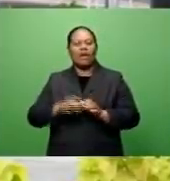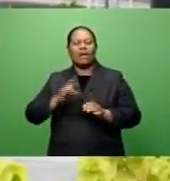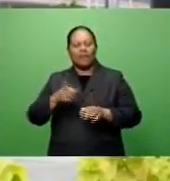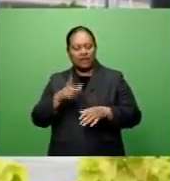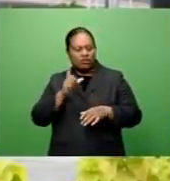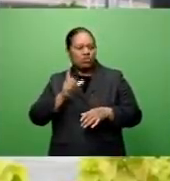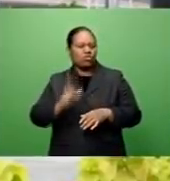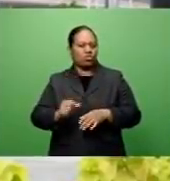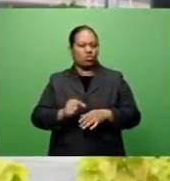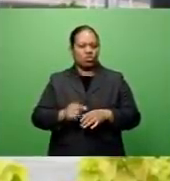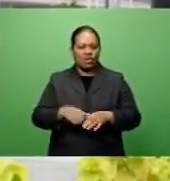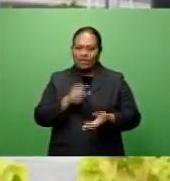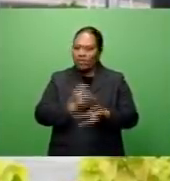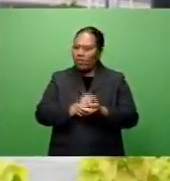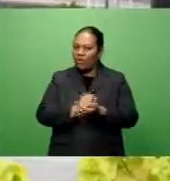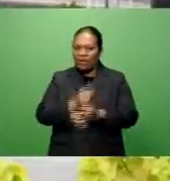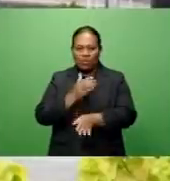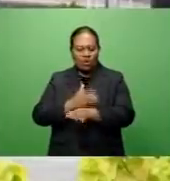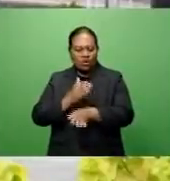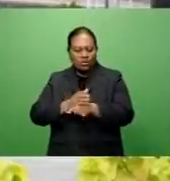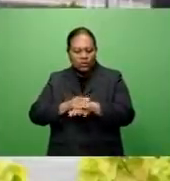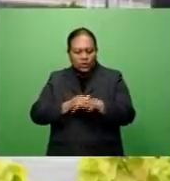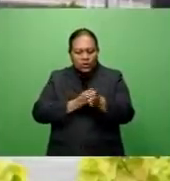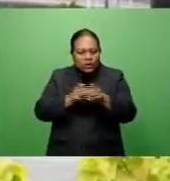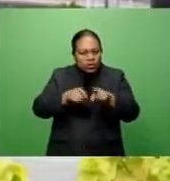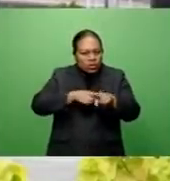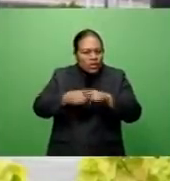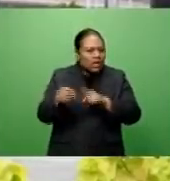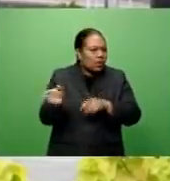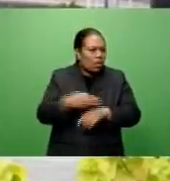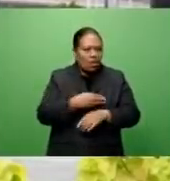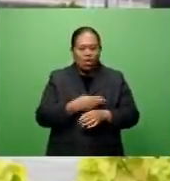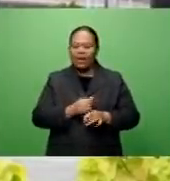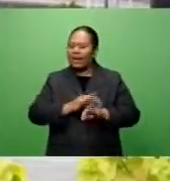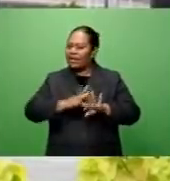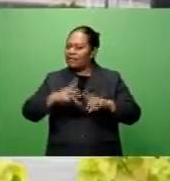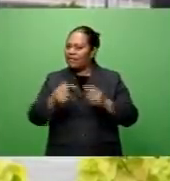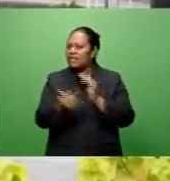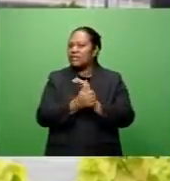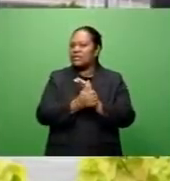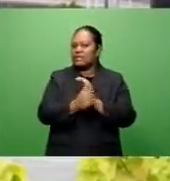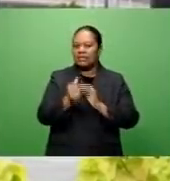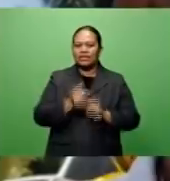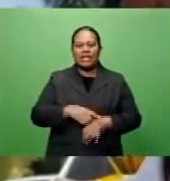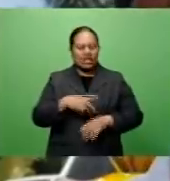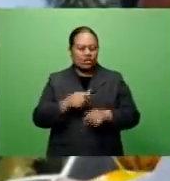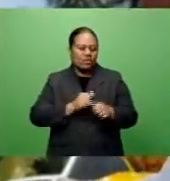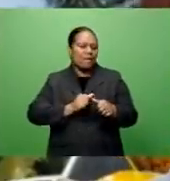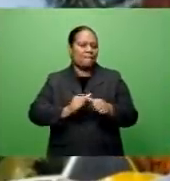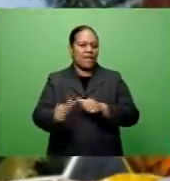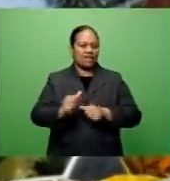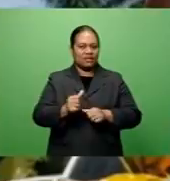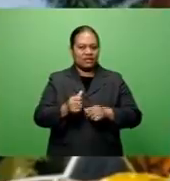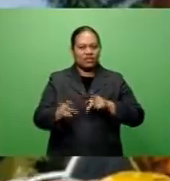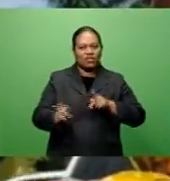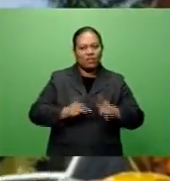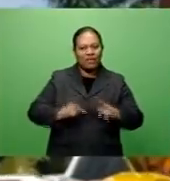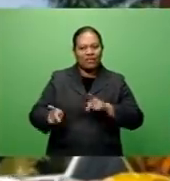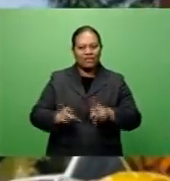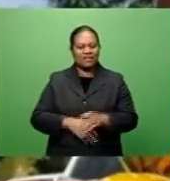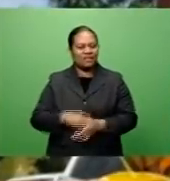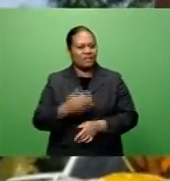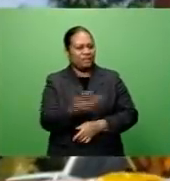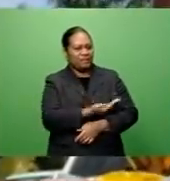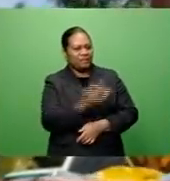groundwork. This means mastering the basic skills of the game, which will be the X factor in their performance. We were blessed to have